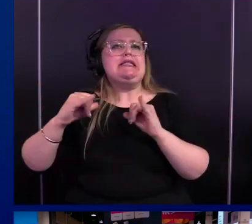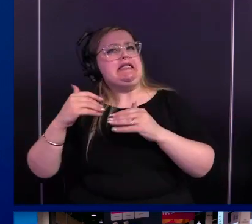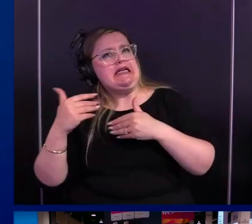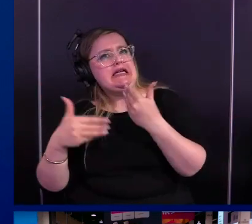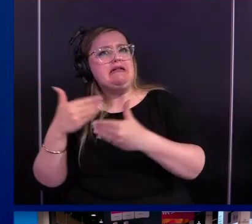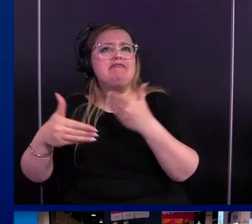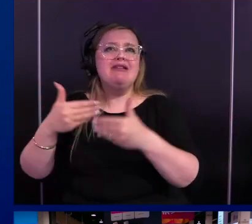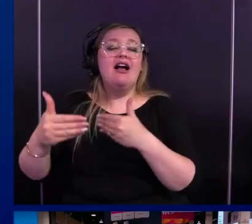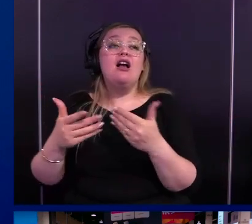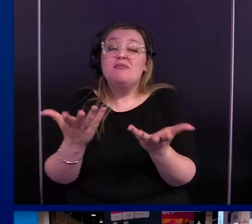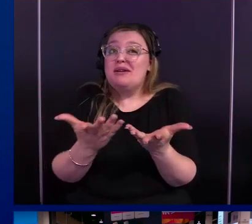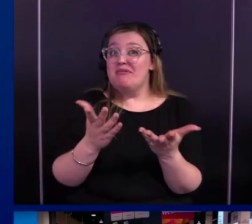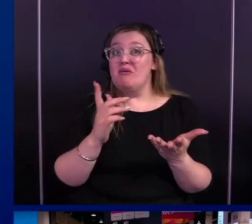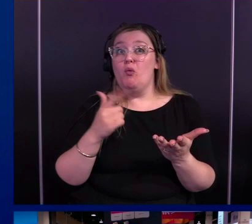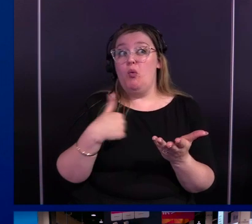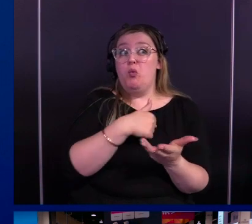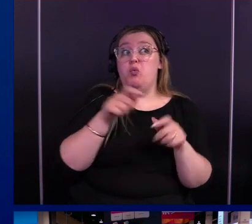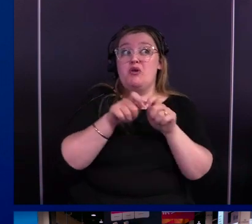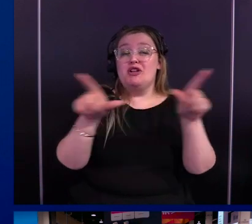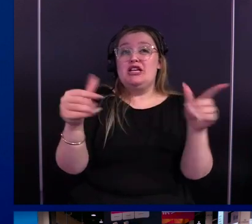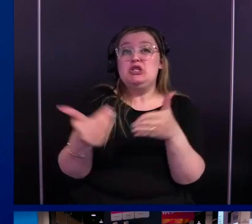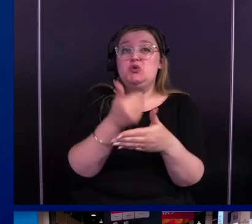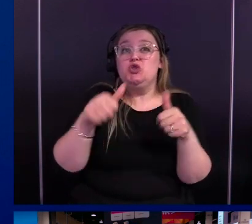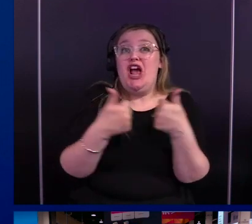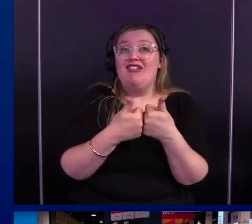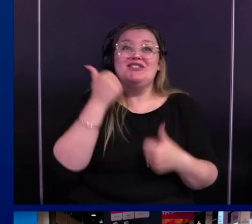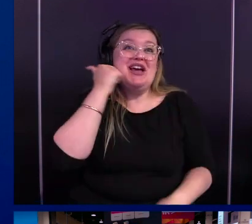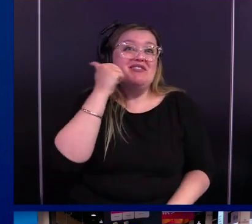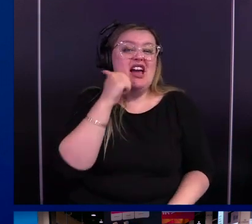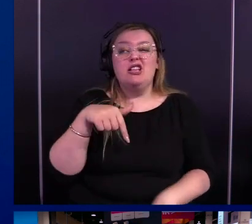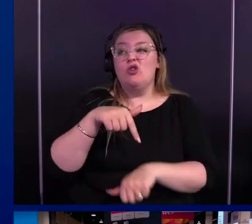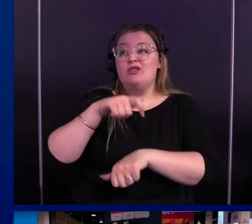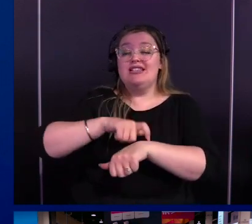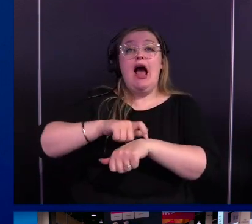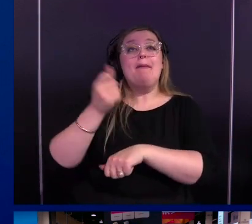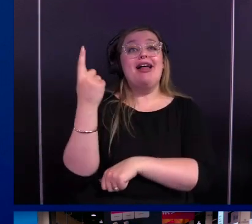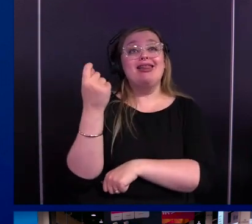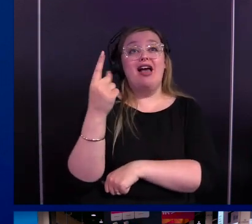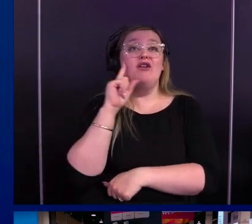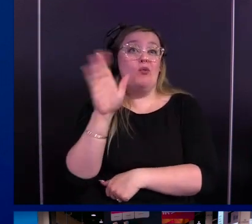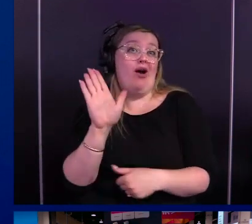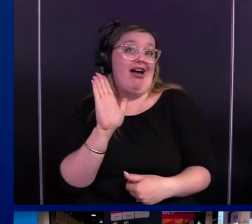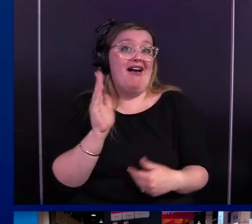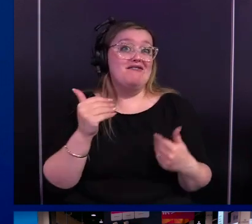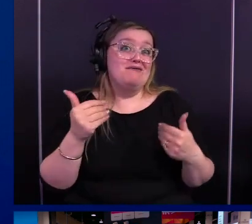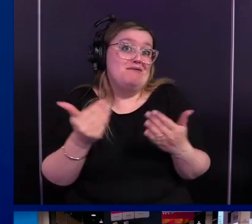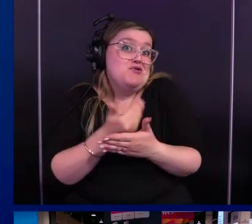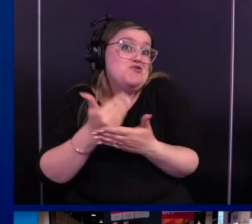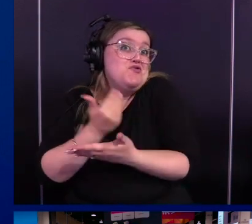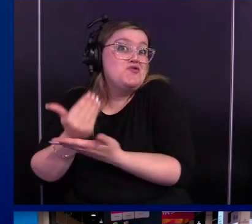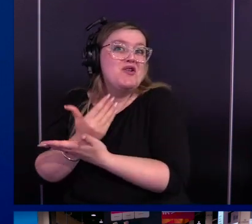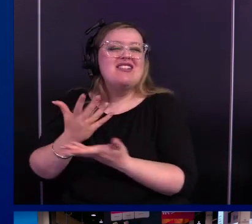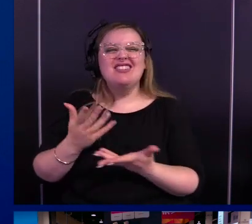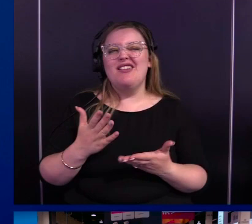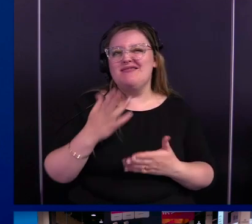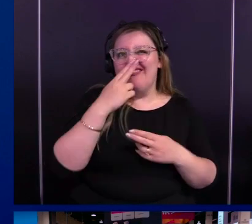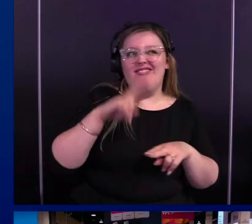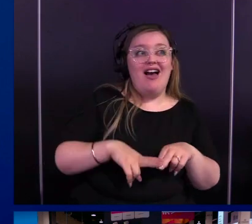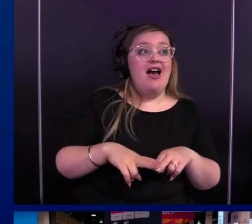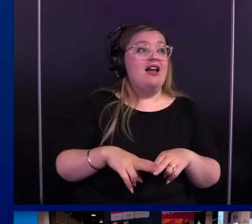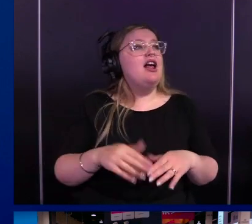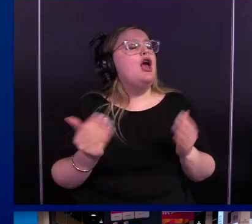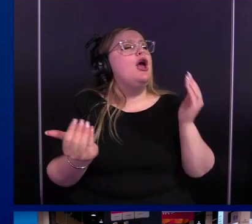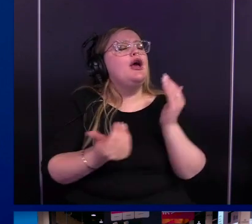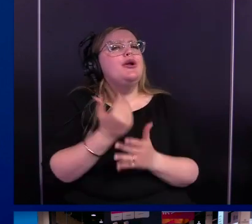new challenges each day. So 11 o'clock today, they're going to have some new ones to try out. We're really excited for that, but makes it a fun experience. And new